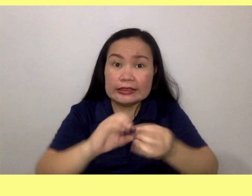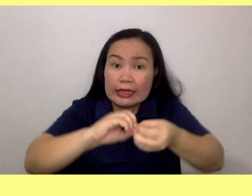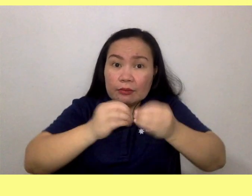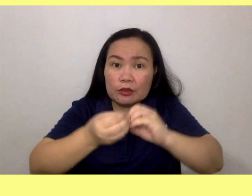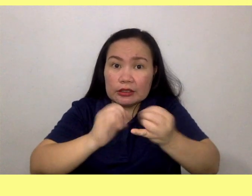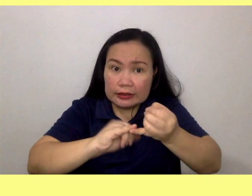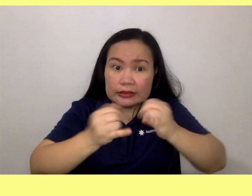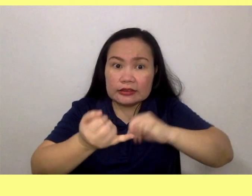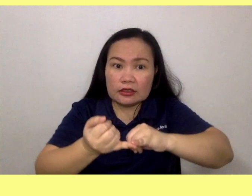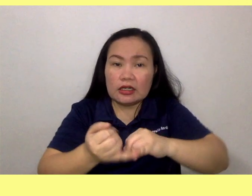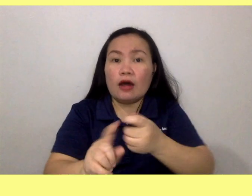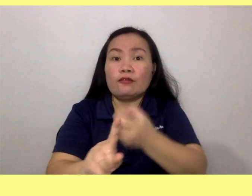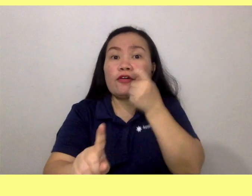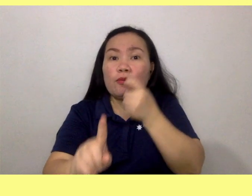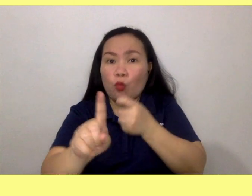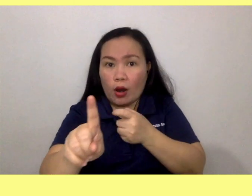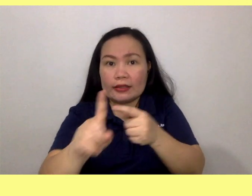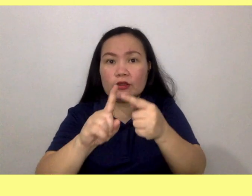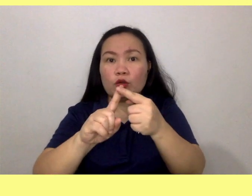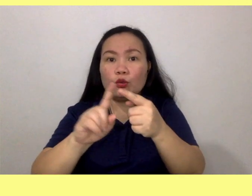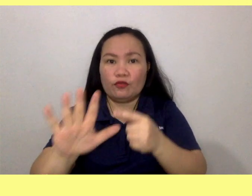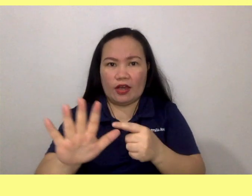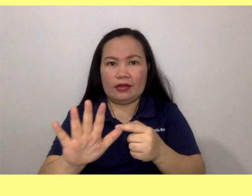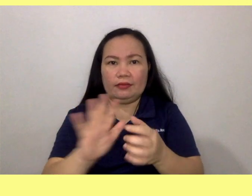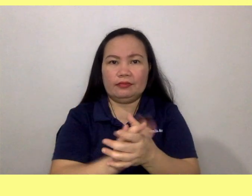1 to 5. Okay?